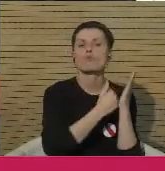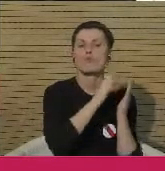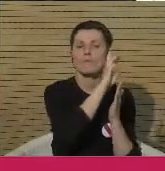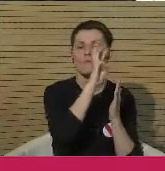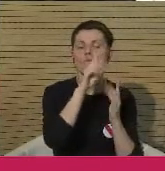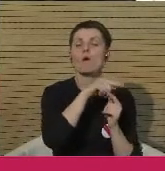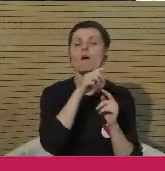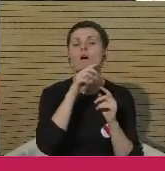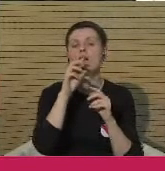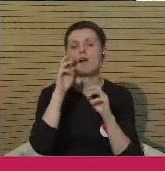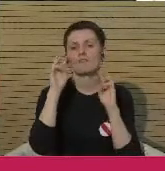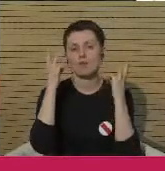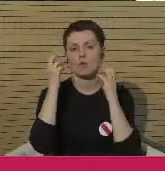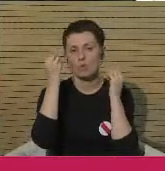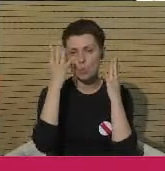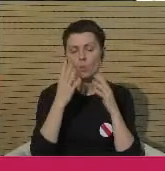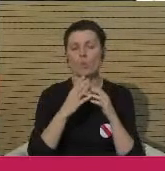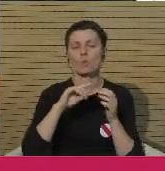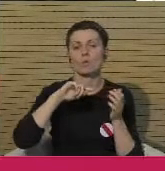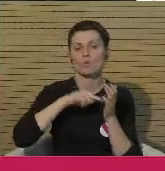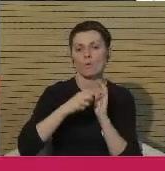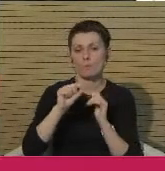please visit our website,